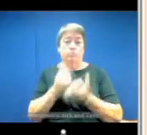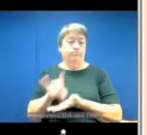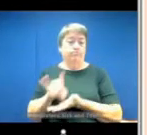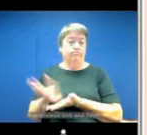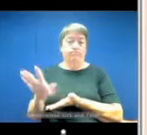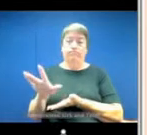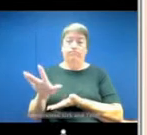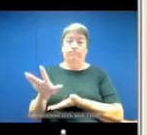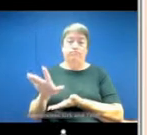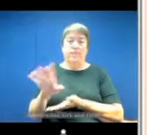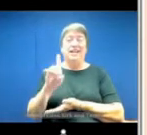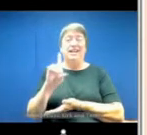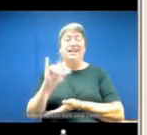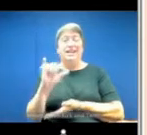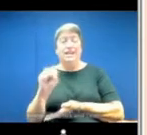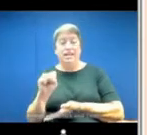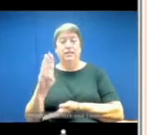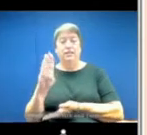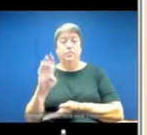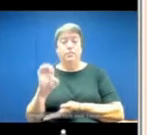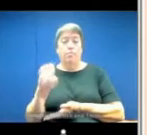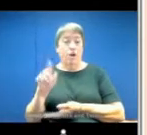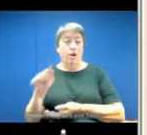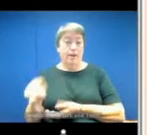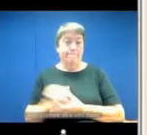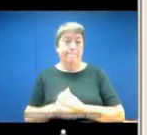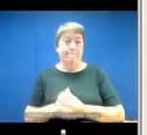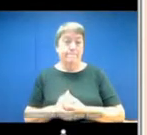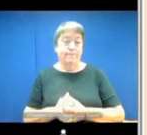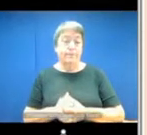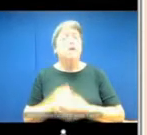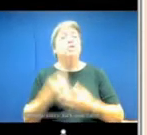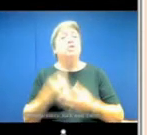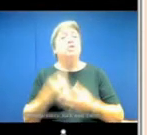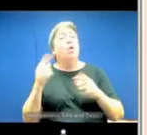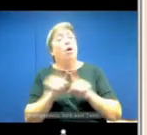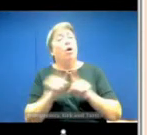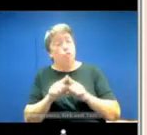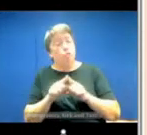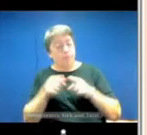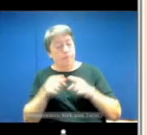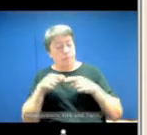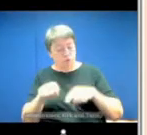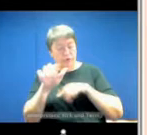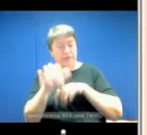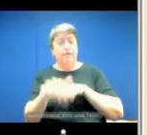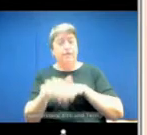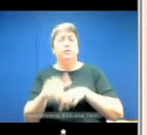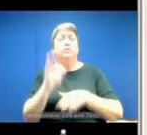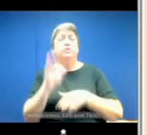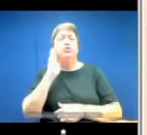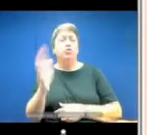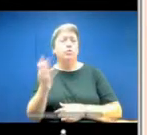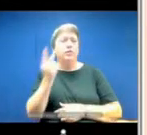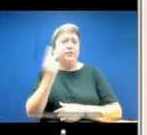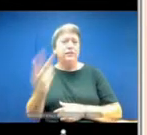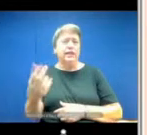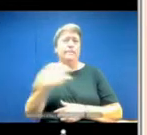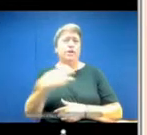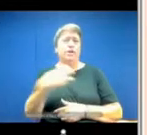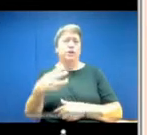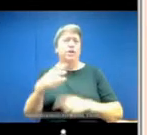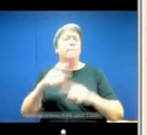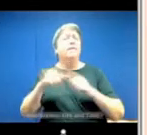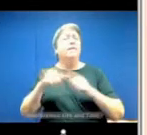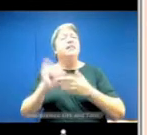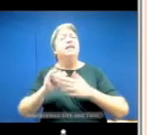Now, in a deposition, you'll also hear objections, but the objections at a deposition are very different than trial